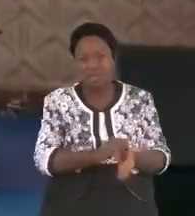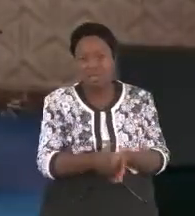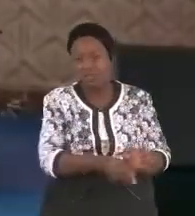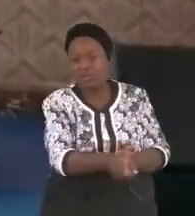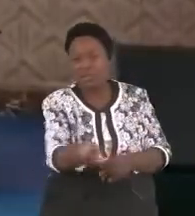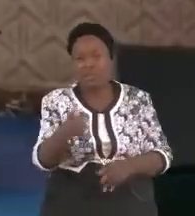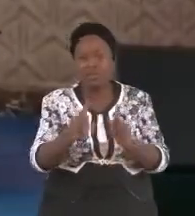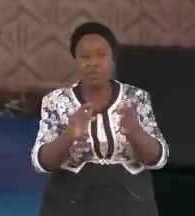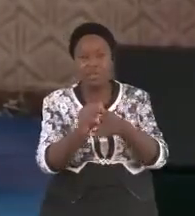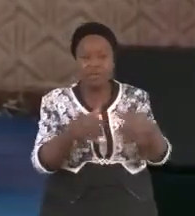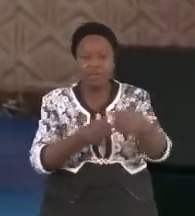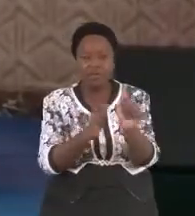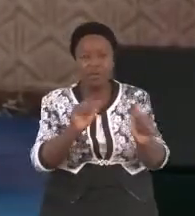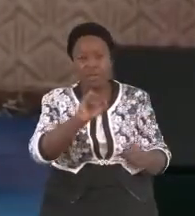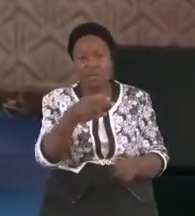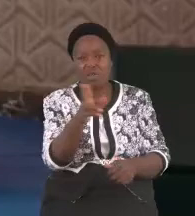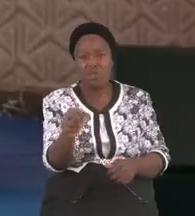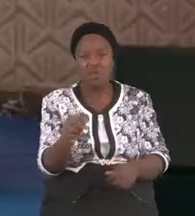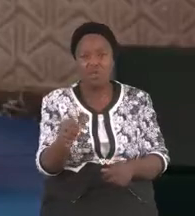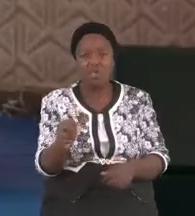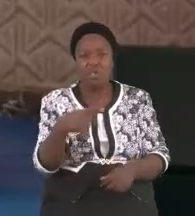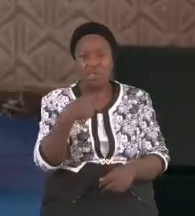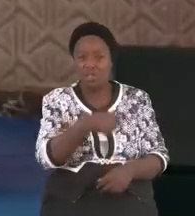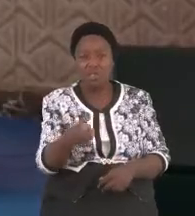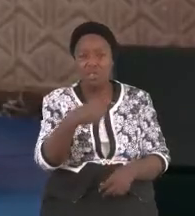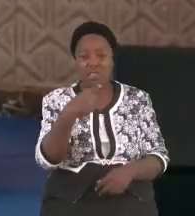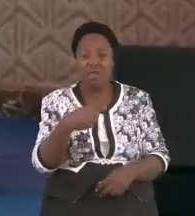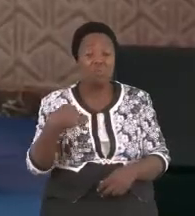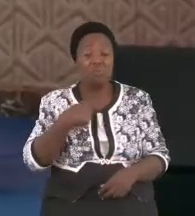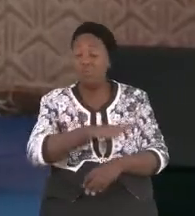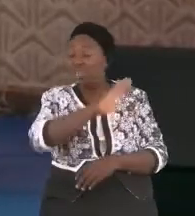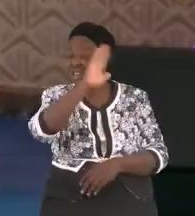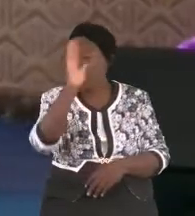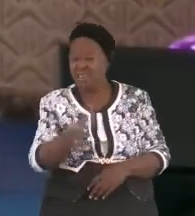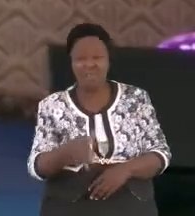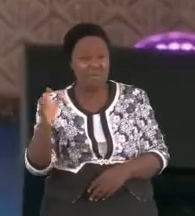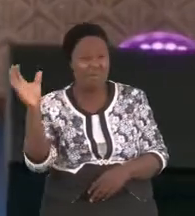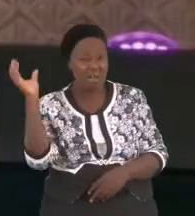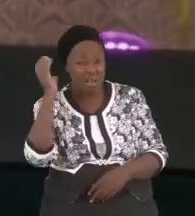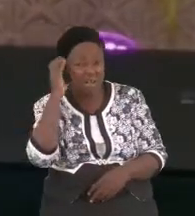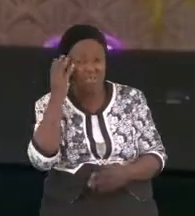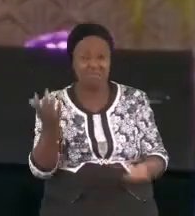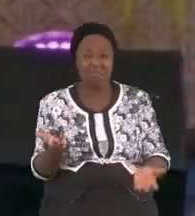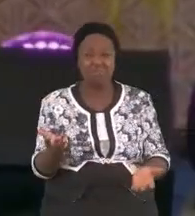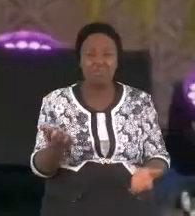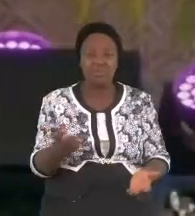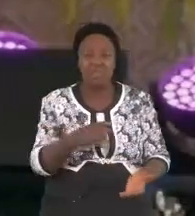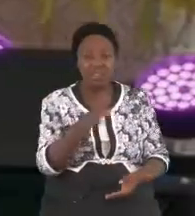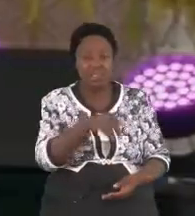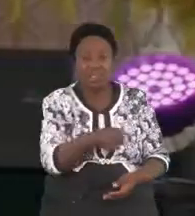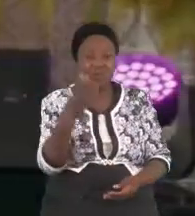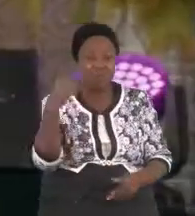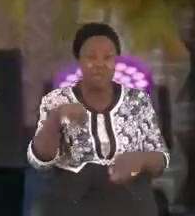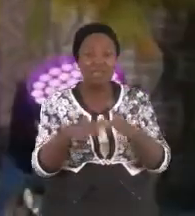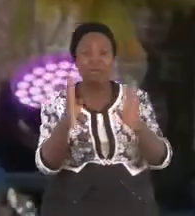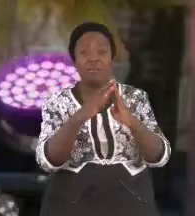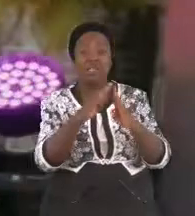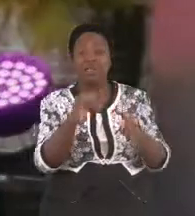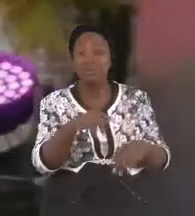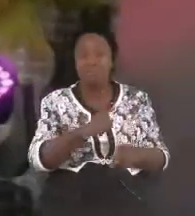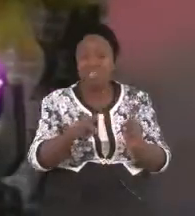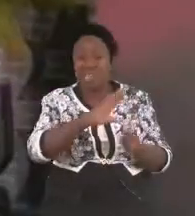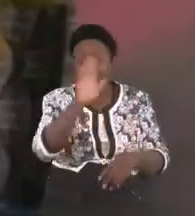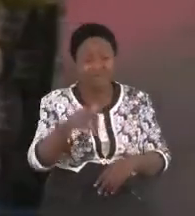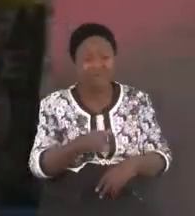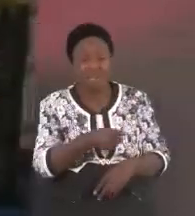they said, we never heard. They were in the meeting, they never heard. They took